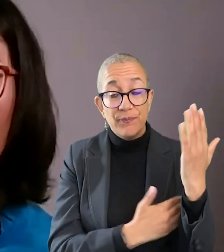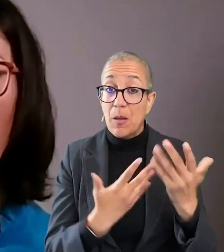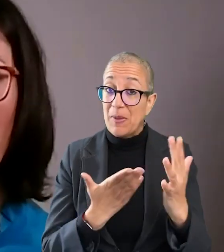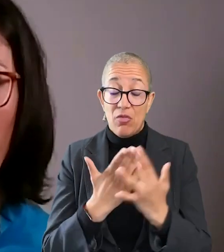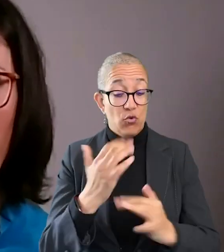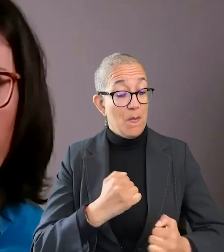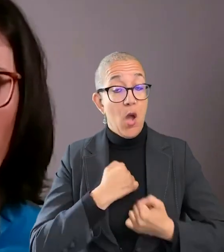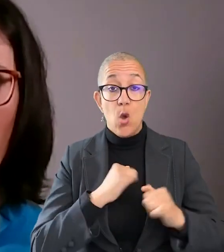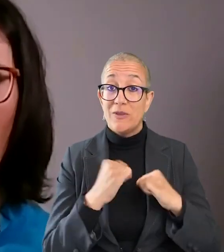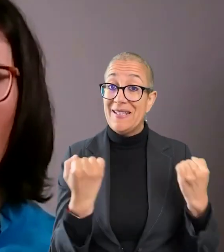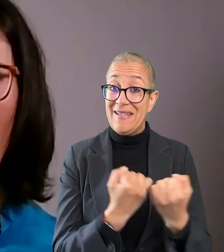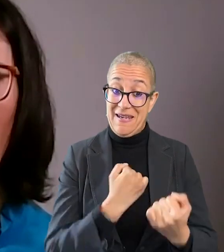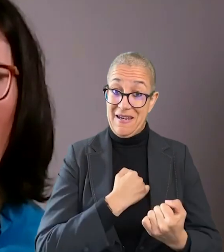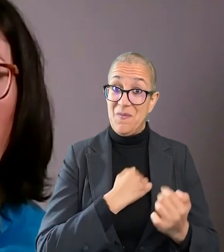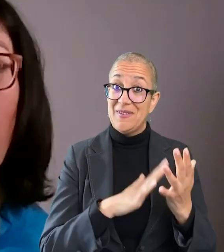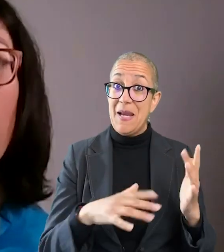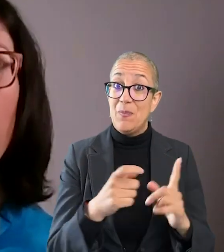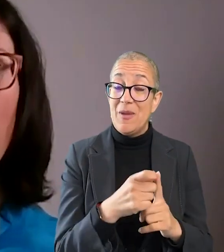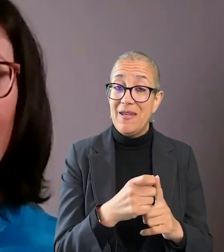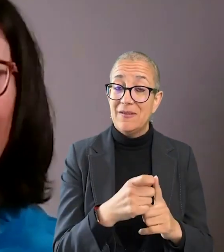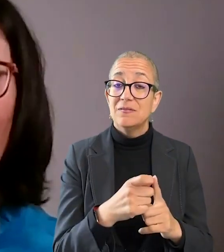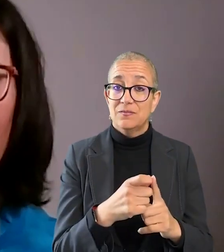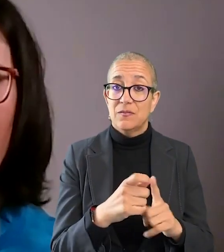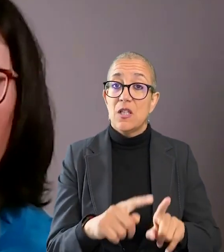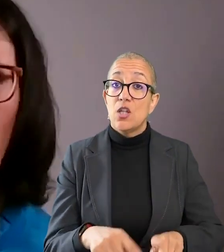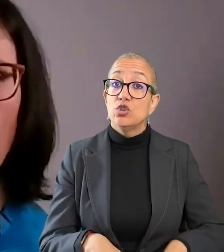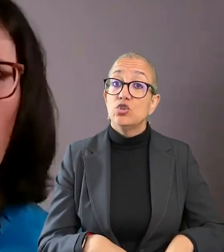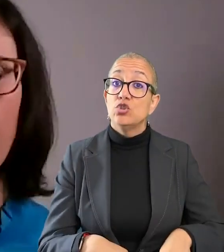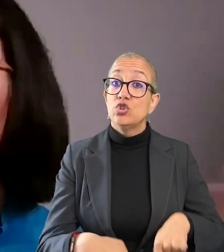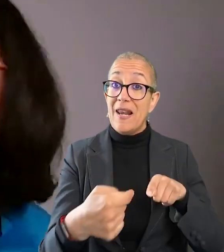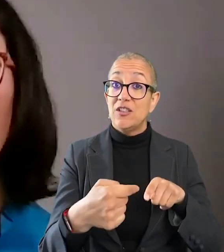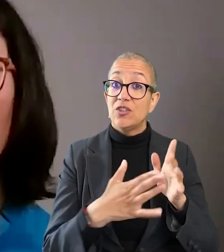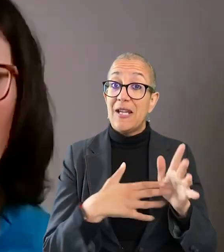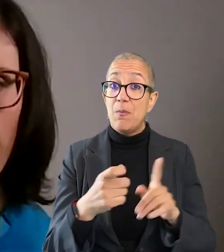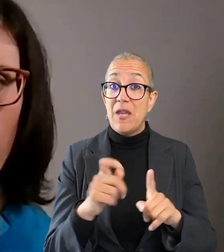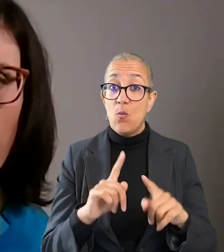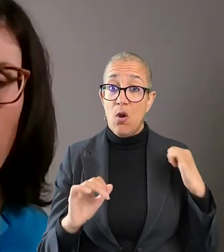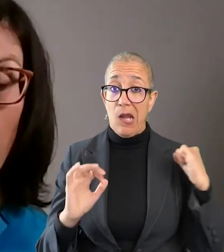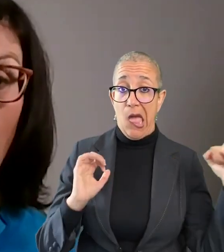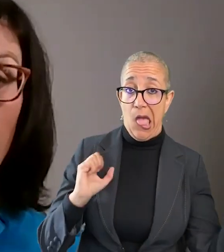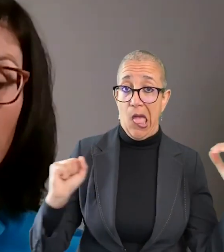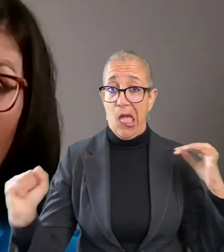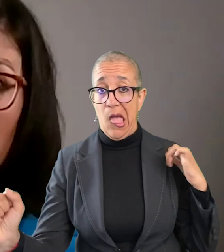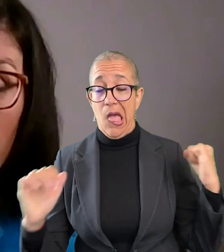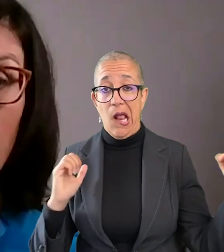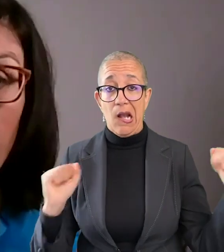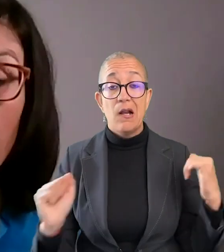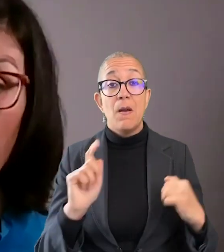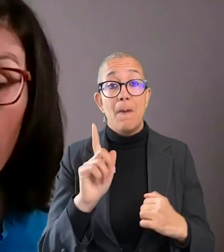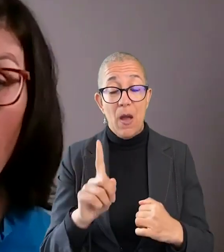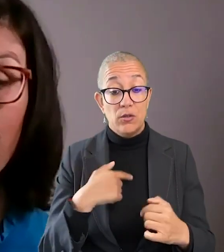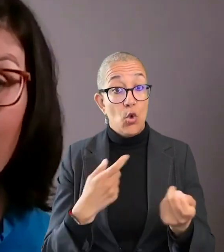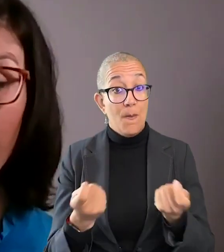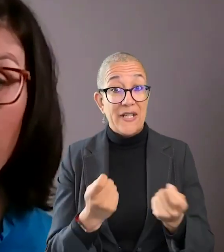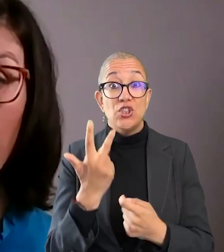own team as an MP. The challenge being an MP is, of course, you're being pulled in all sorts of different directions at the time, but you are essentially